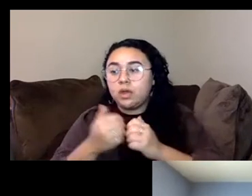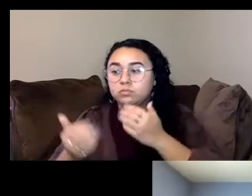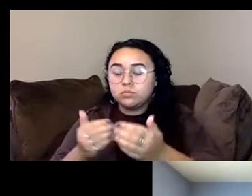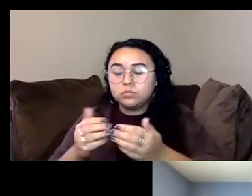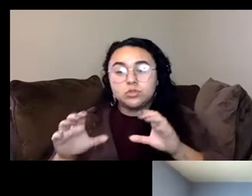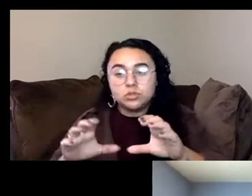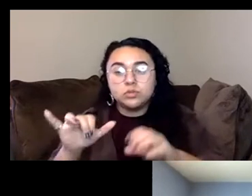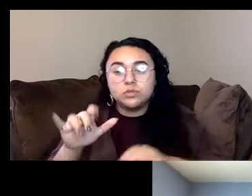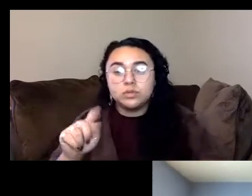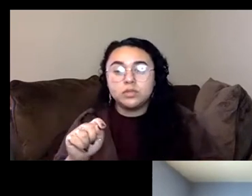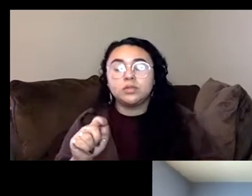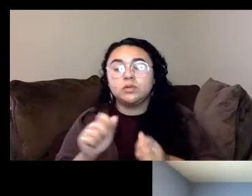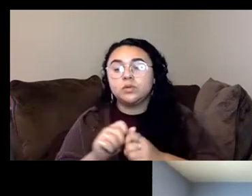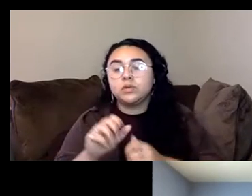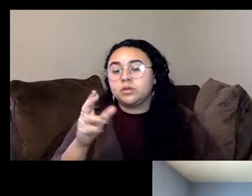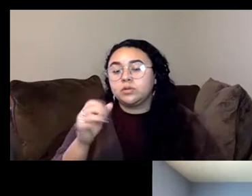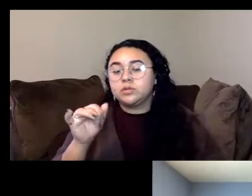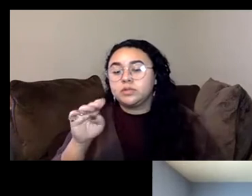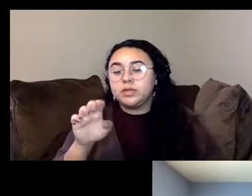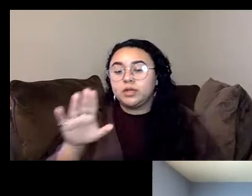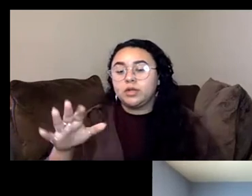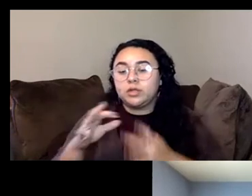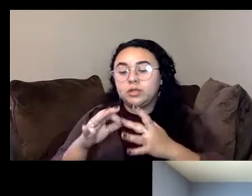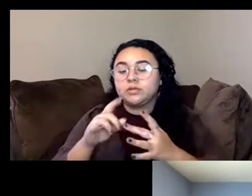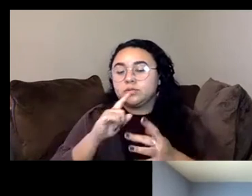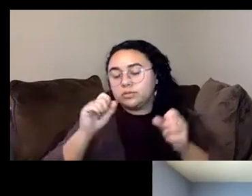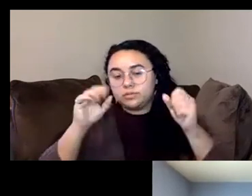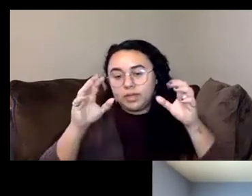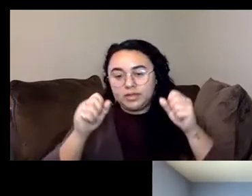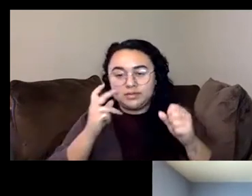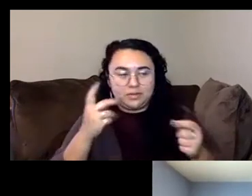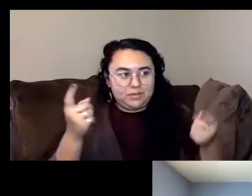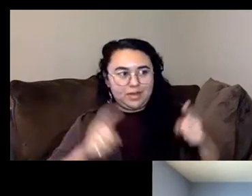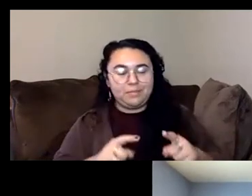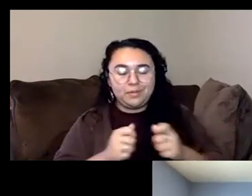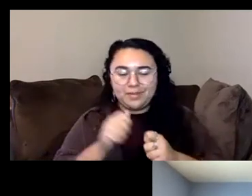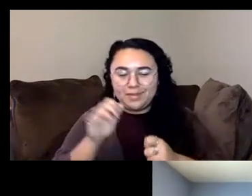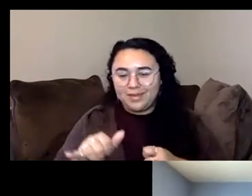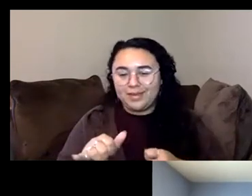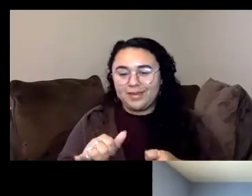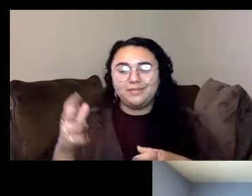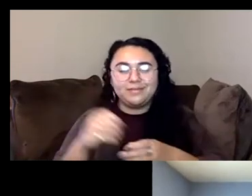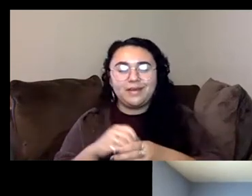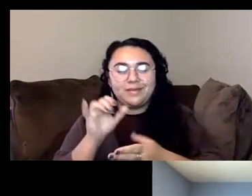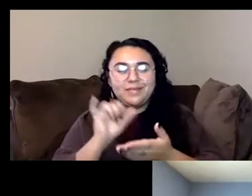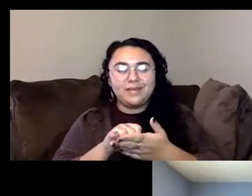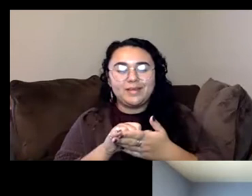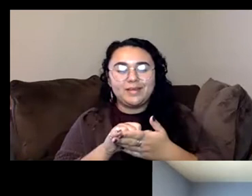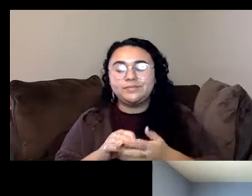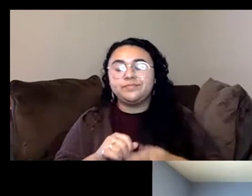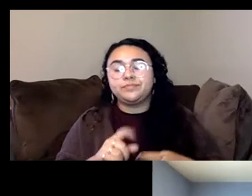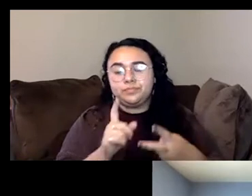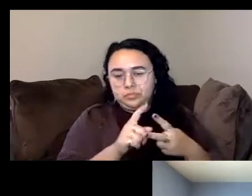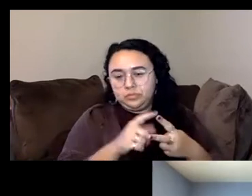And with Christine's leadership, it's been like pretty amazing to see where we're going. and be part of that. And then the second piece of it is